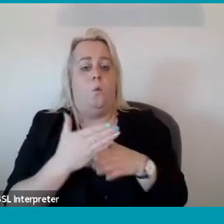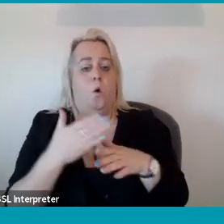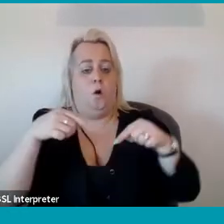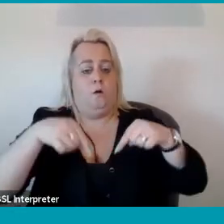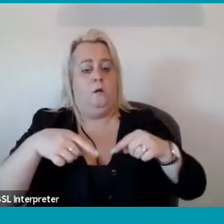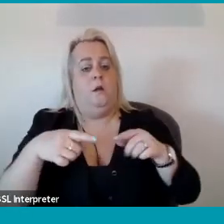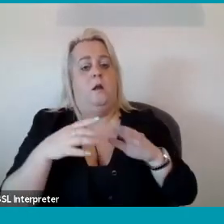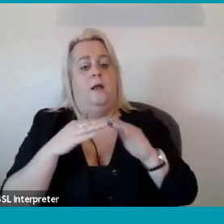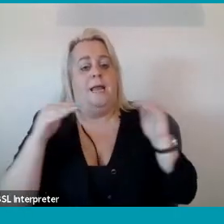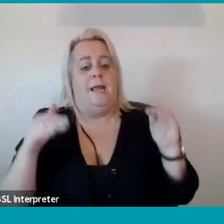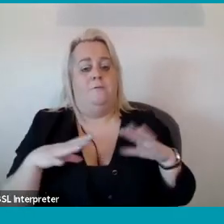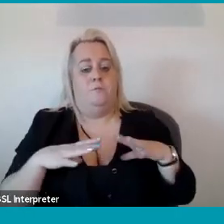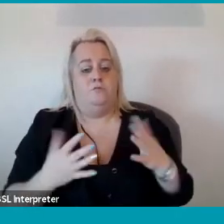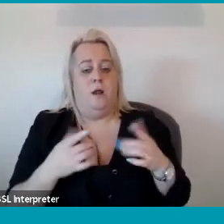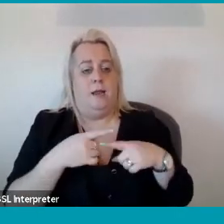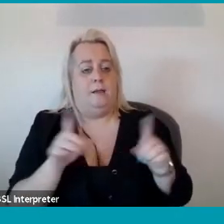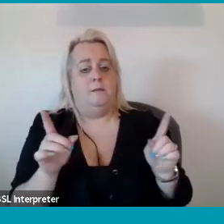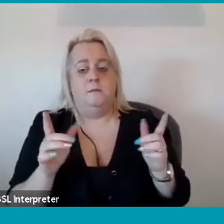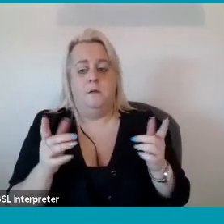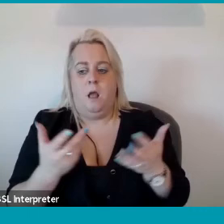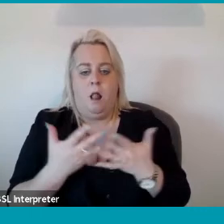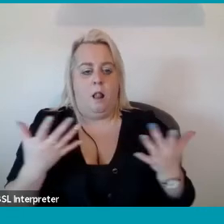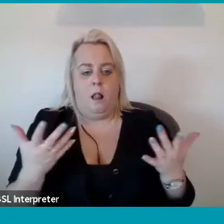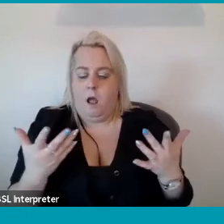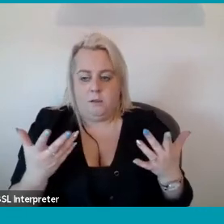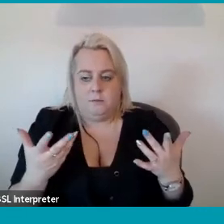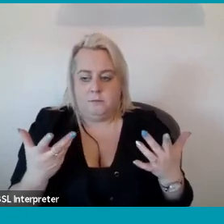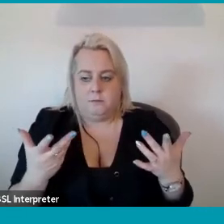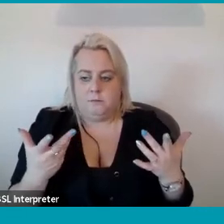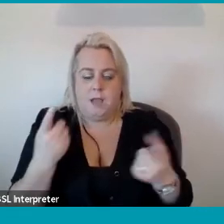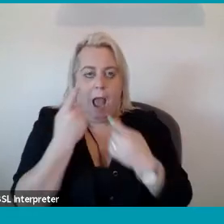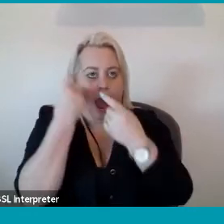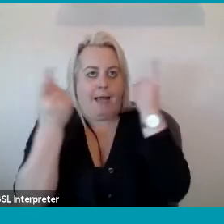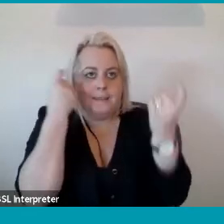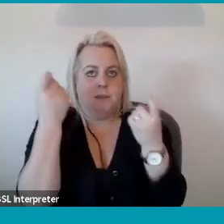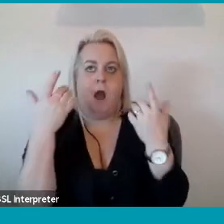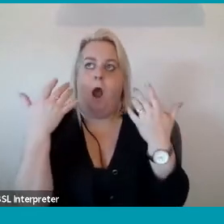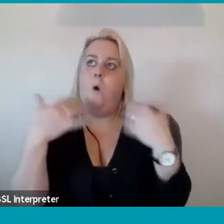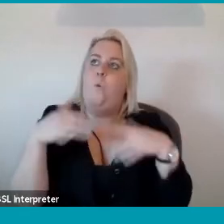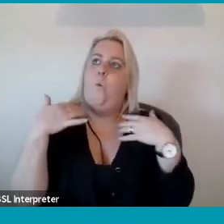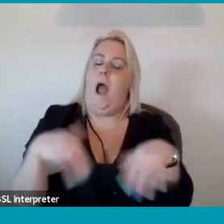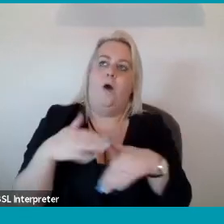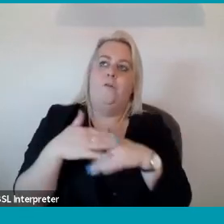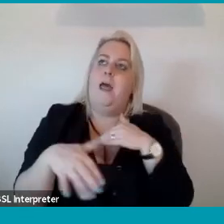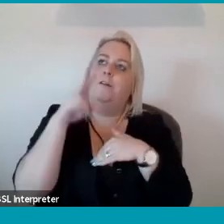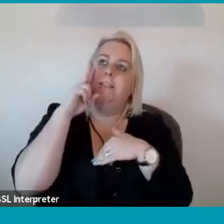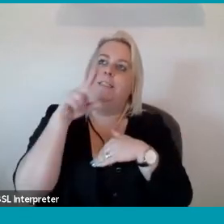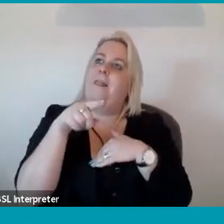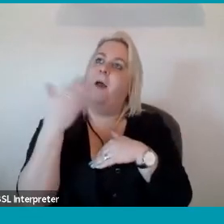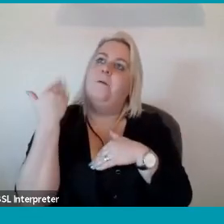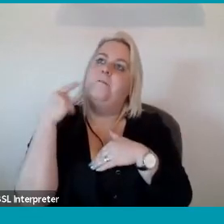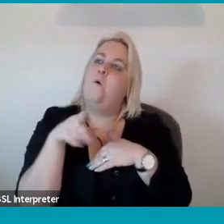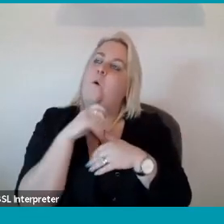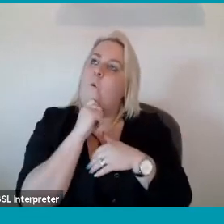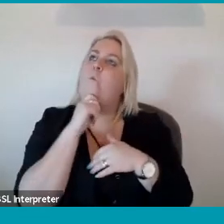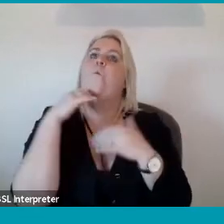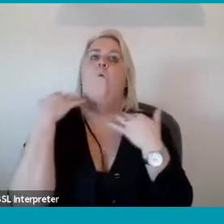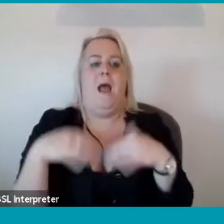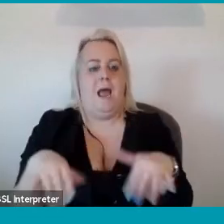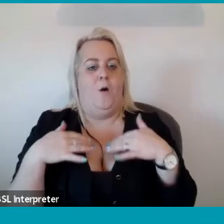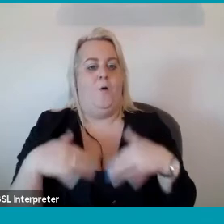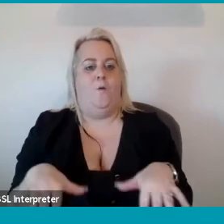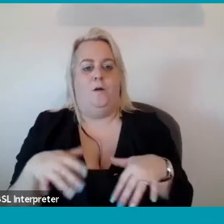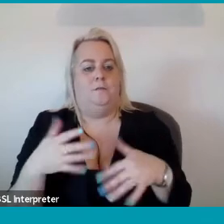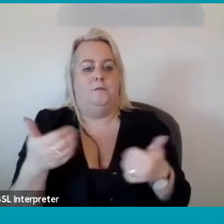with ideas that I would never have come up with in a million lifetimes. And so they may solve problems in different ways. They may look